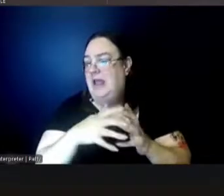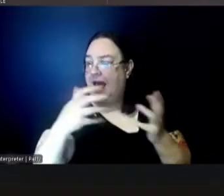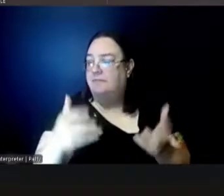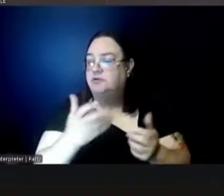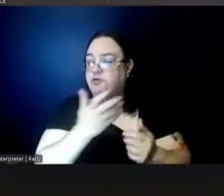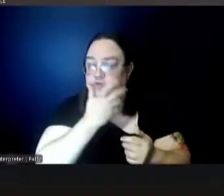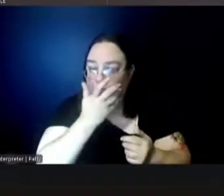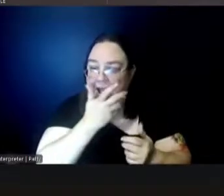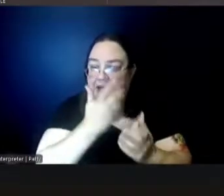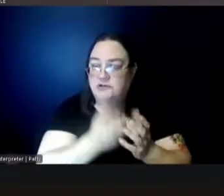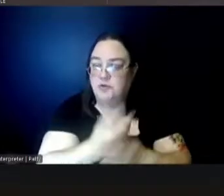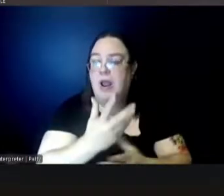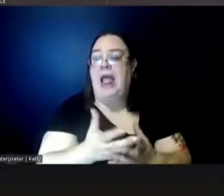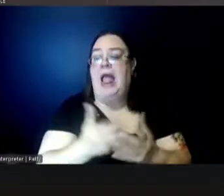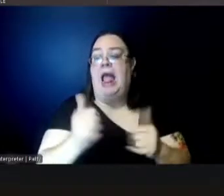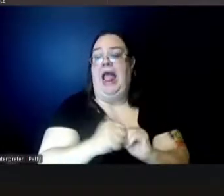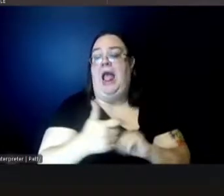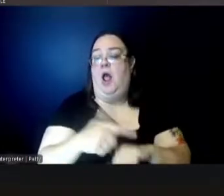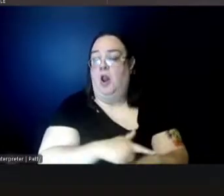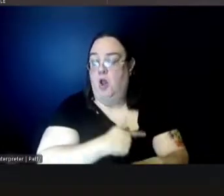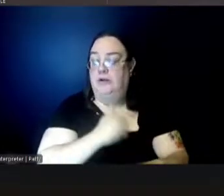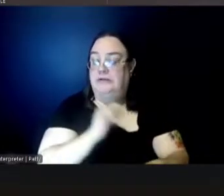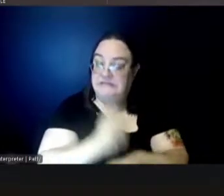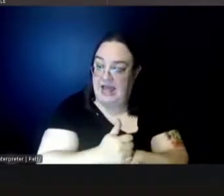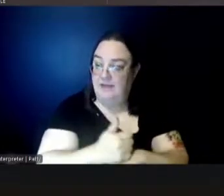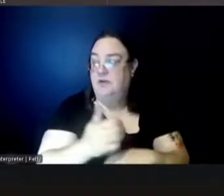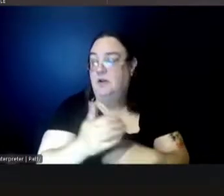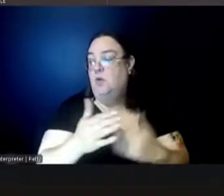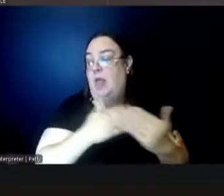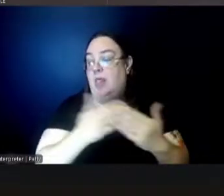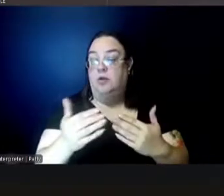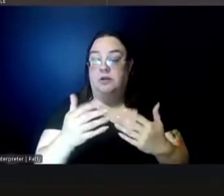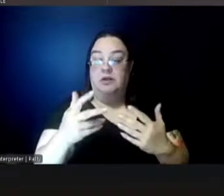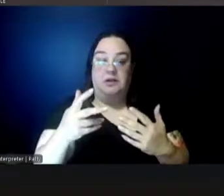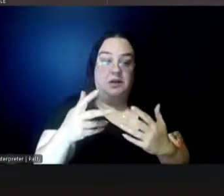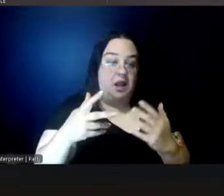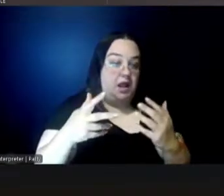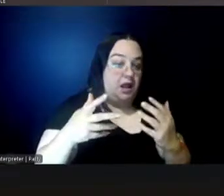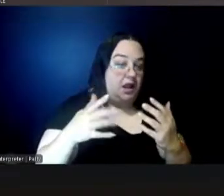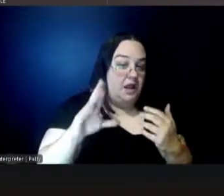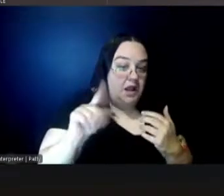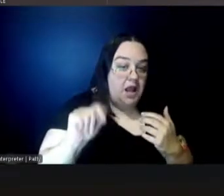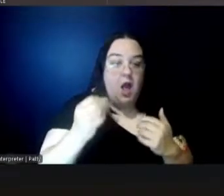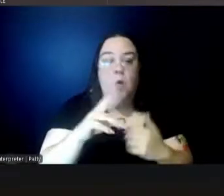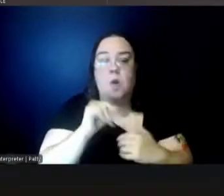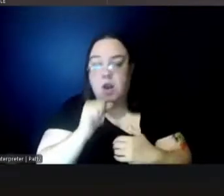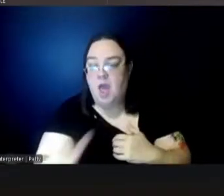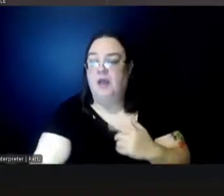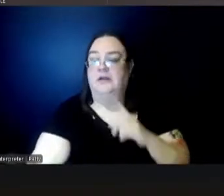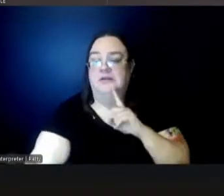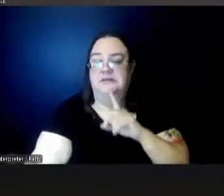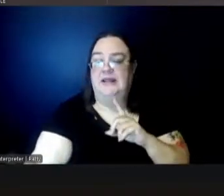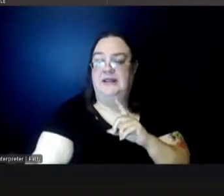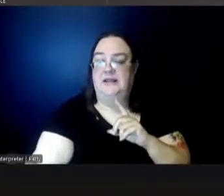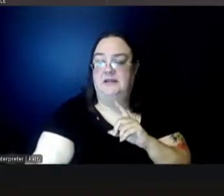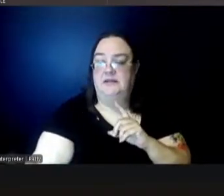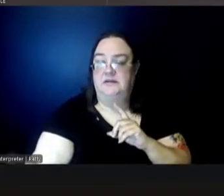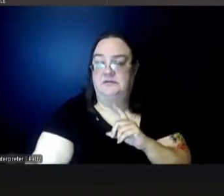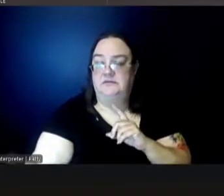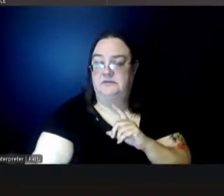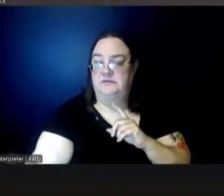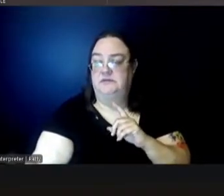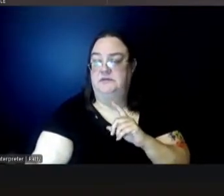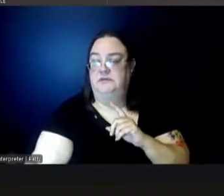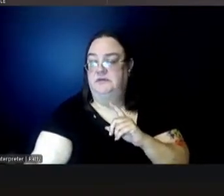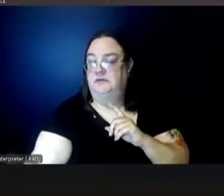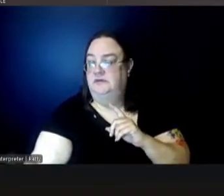how long it's been established, whether it's been cut or not. Essentially, that it's in a condition that will allow for it